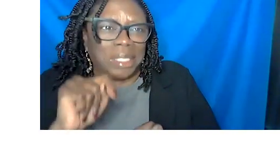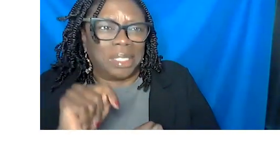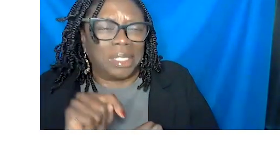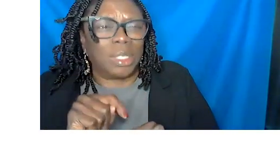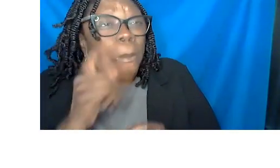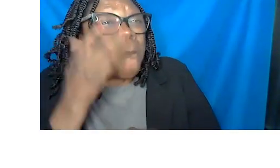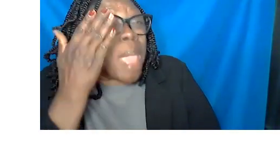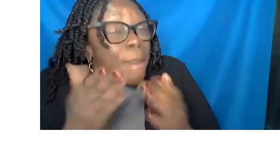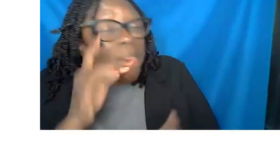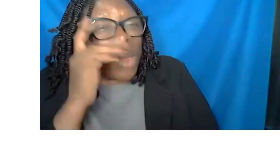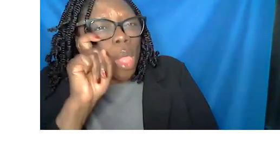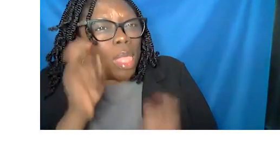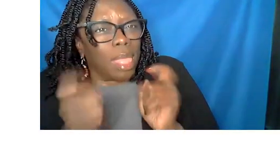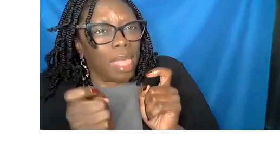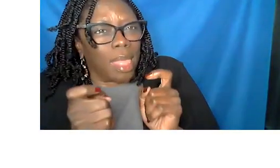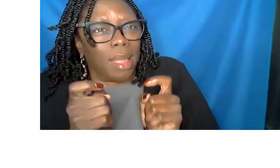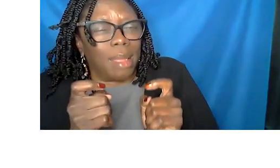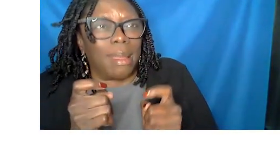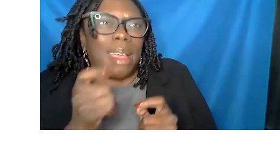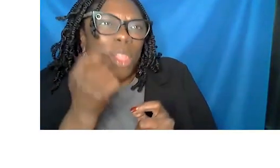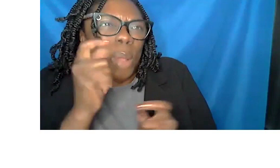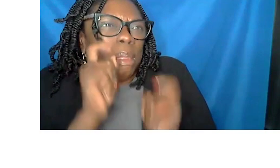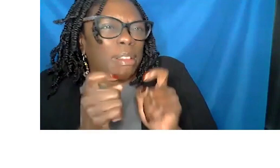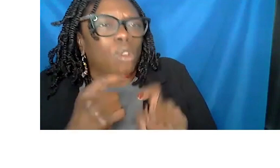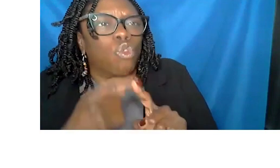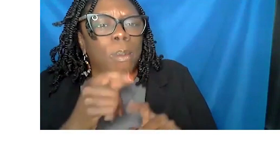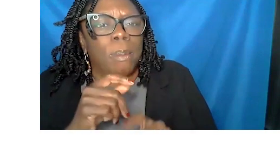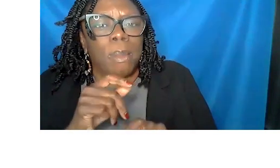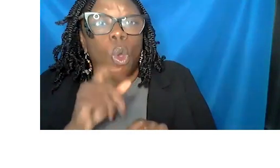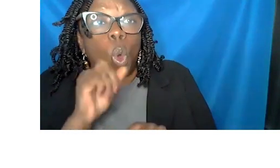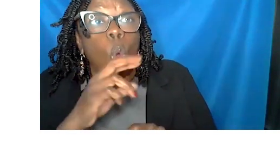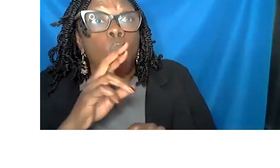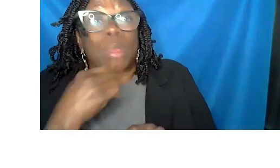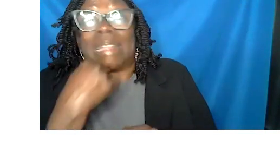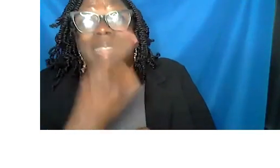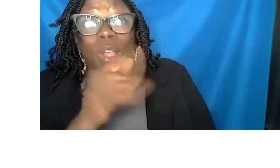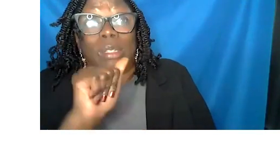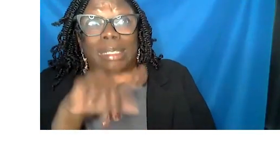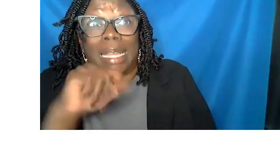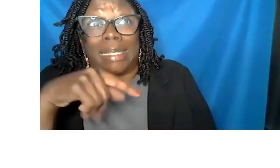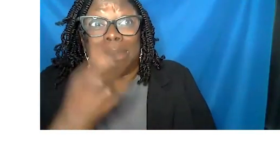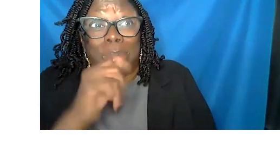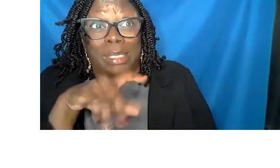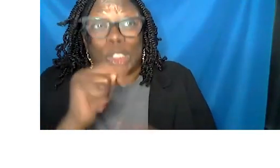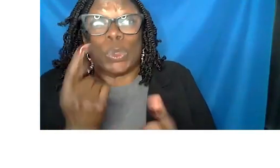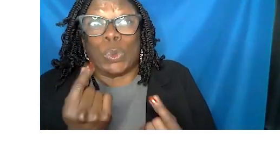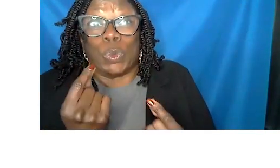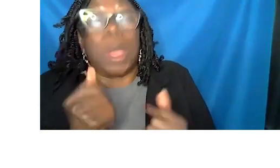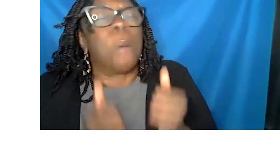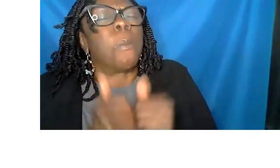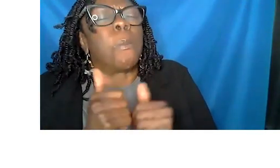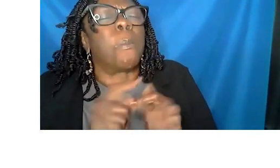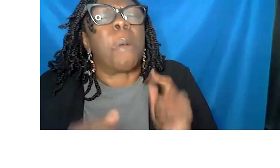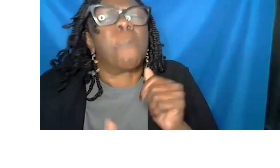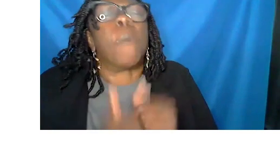they've made to ChatGPT, or even just given it specific instructions to act a certain way. But majority of it is still